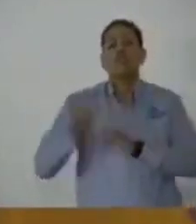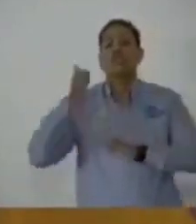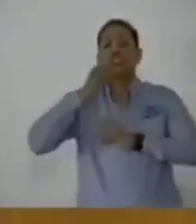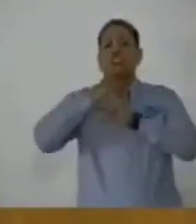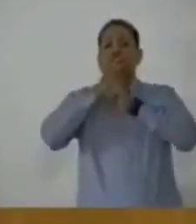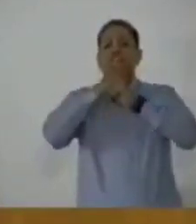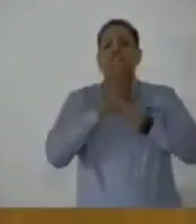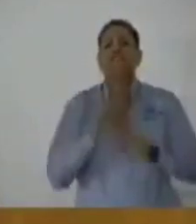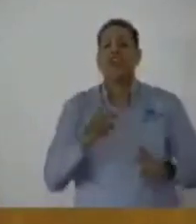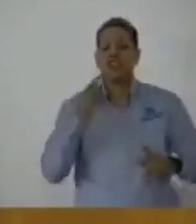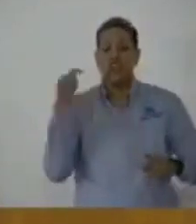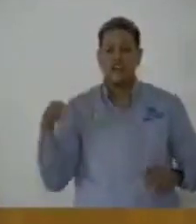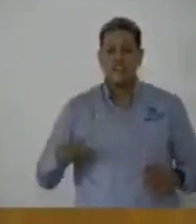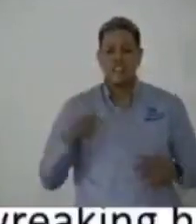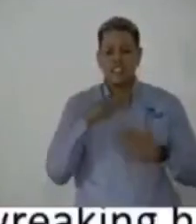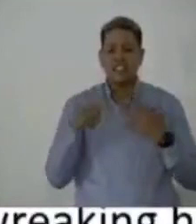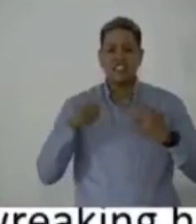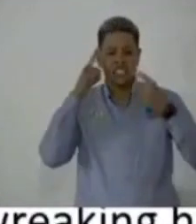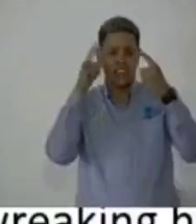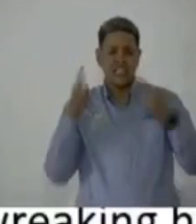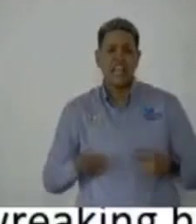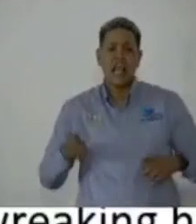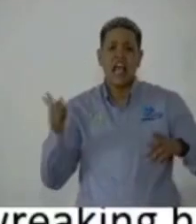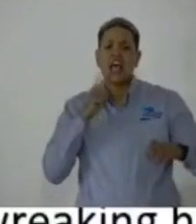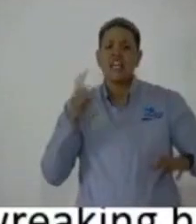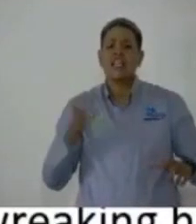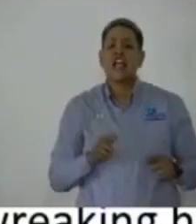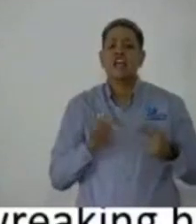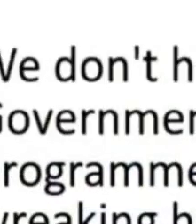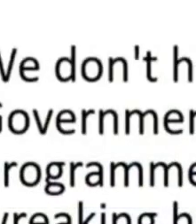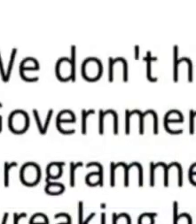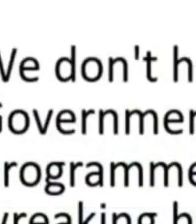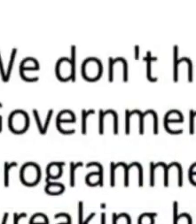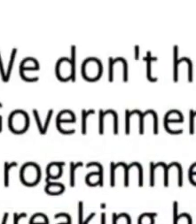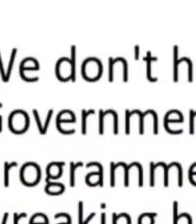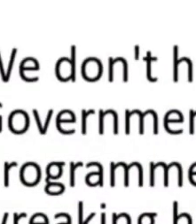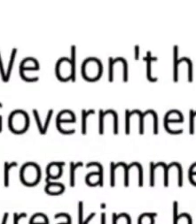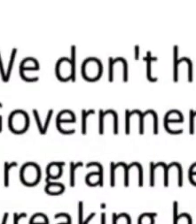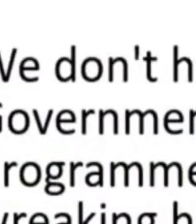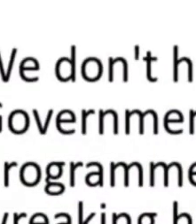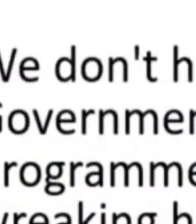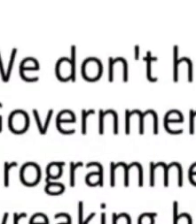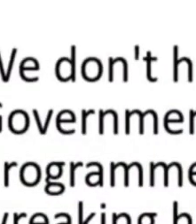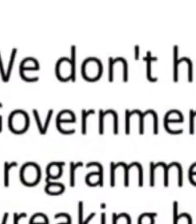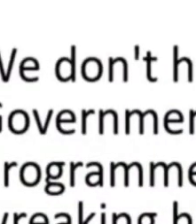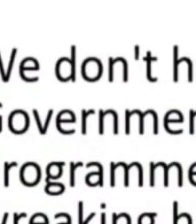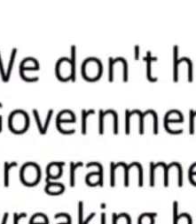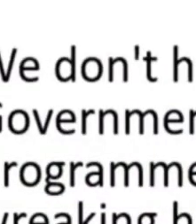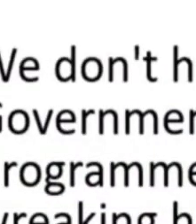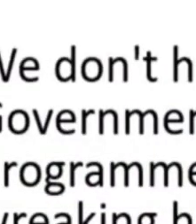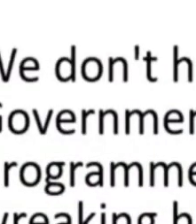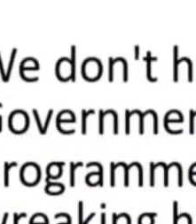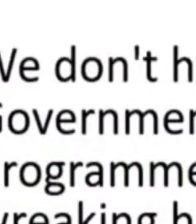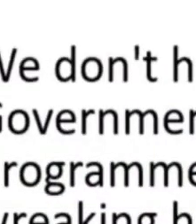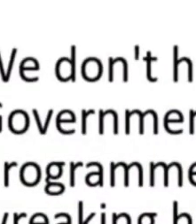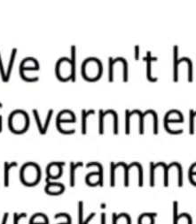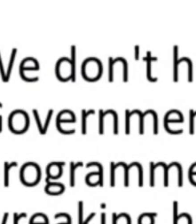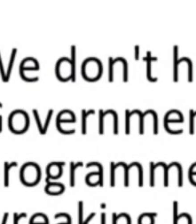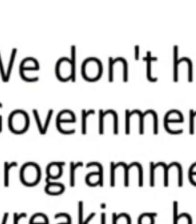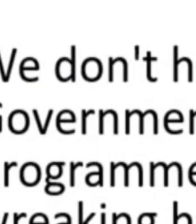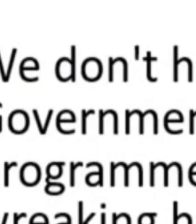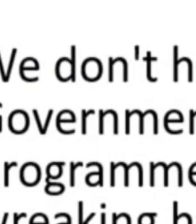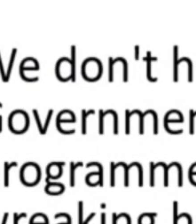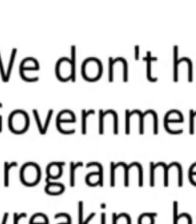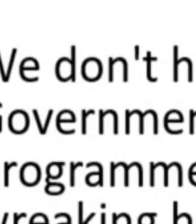defender of these targets and the greatest believer. He said in 2015, we don't have to accept